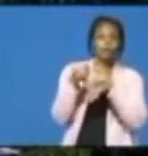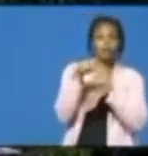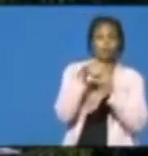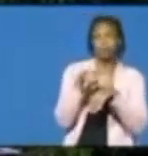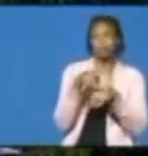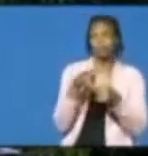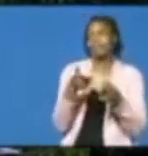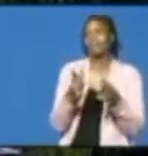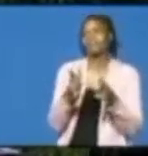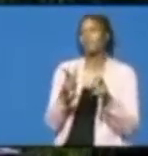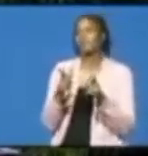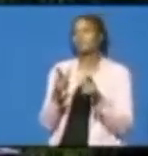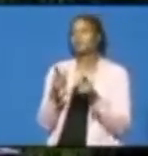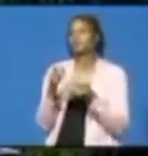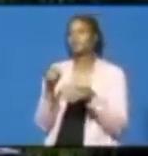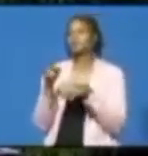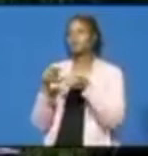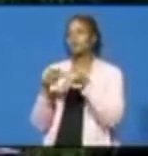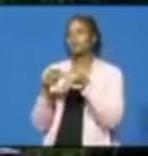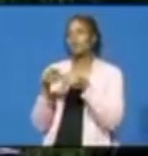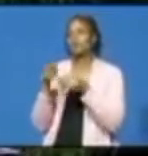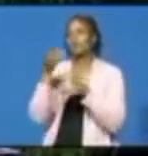the salt of God's word